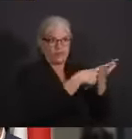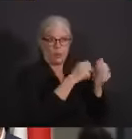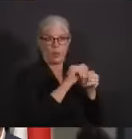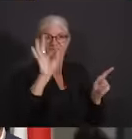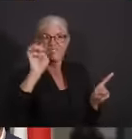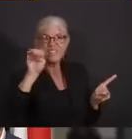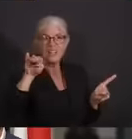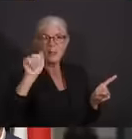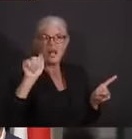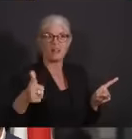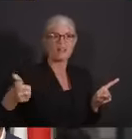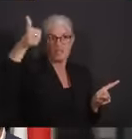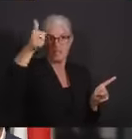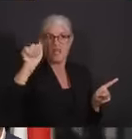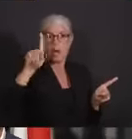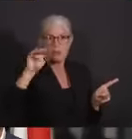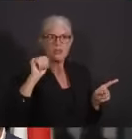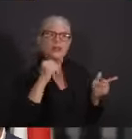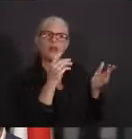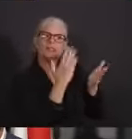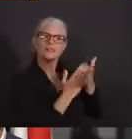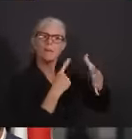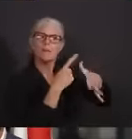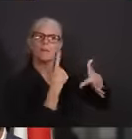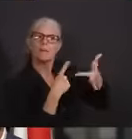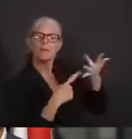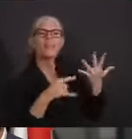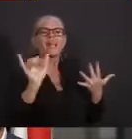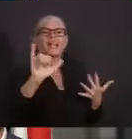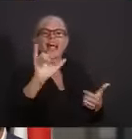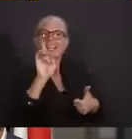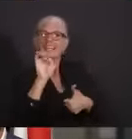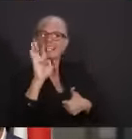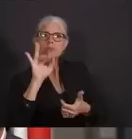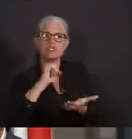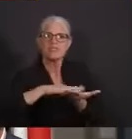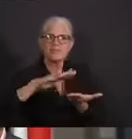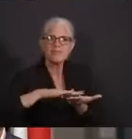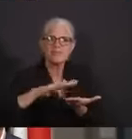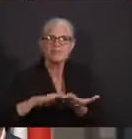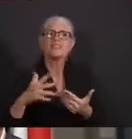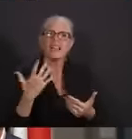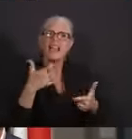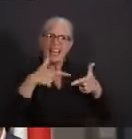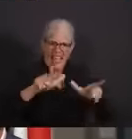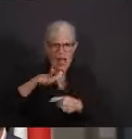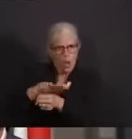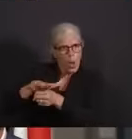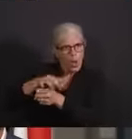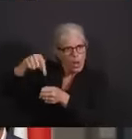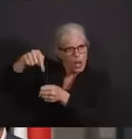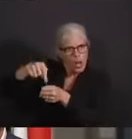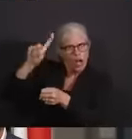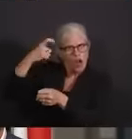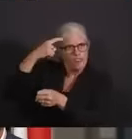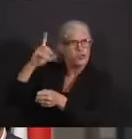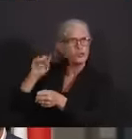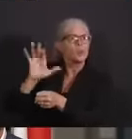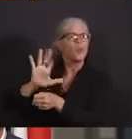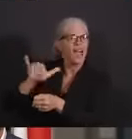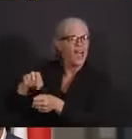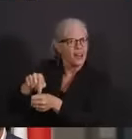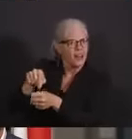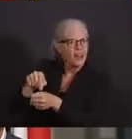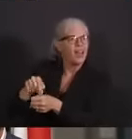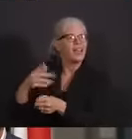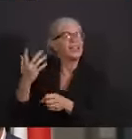about some of the things that we're looking for. You know, for example, with this debris. Let local governments do the debris a little bit differently so that we